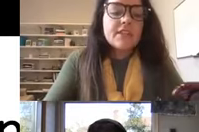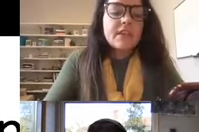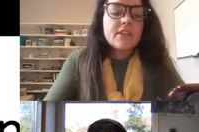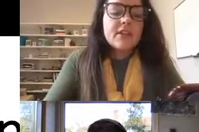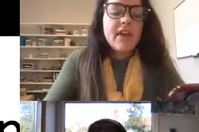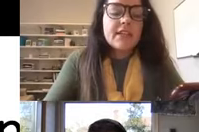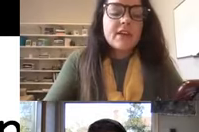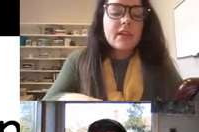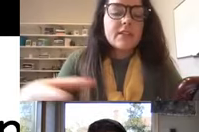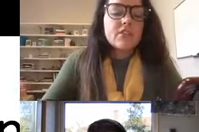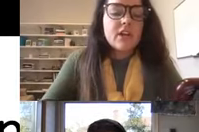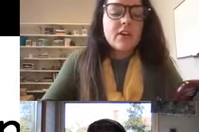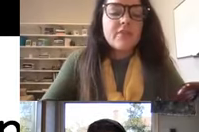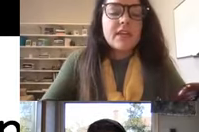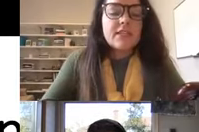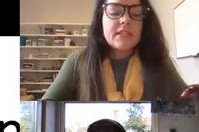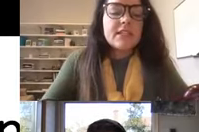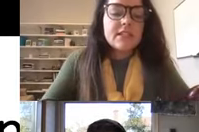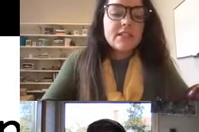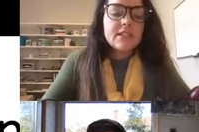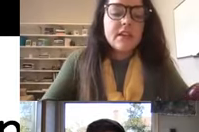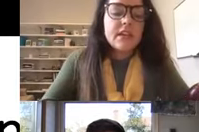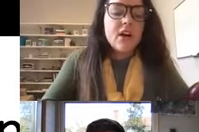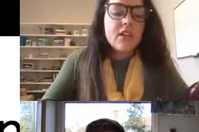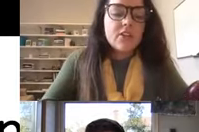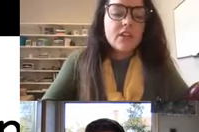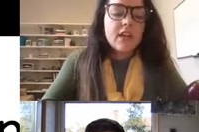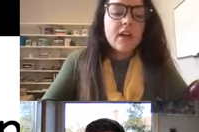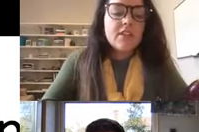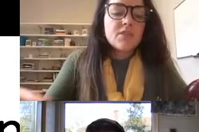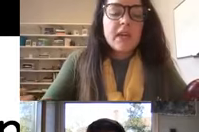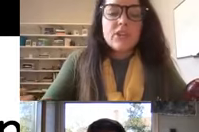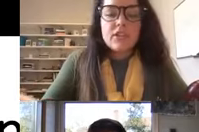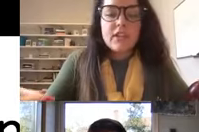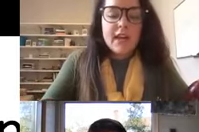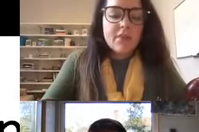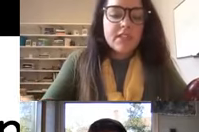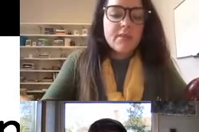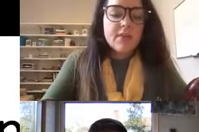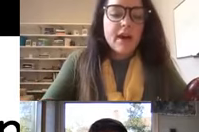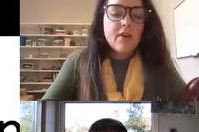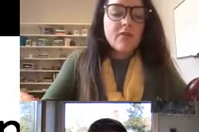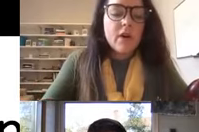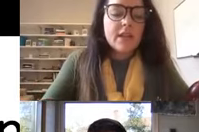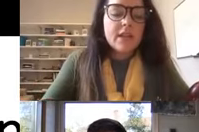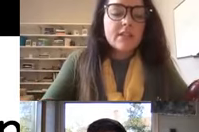At the center of anti-racist geography is an insistence on acknowledging the spatial and epistemic power of whiteness,